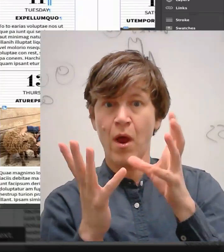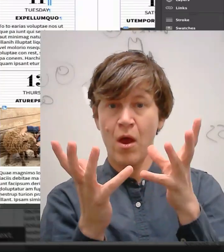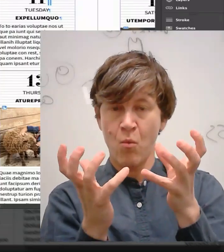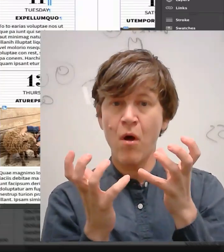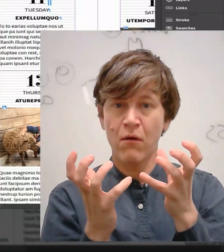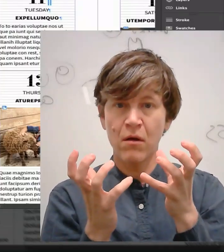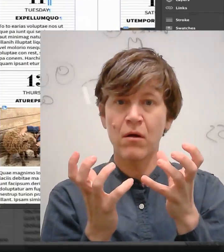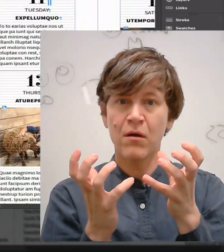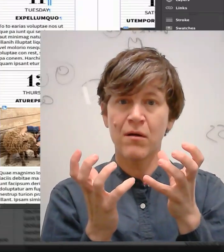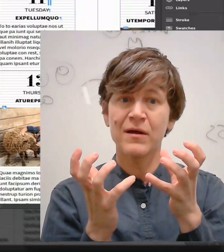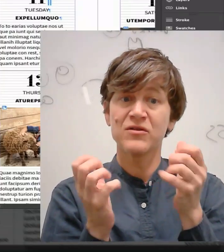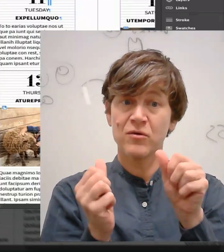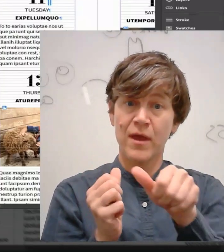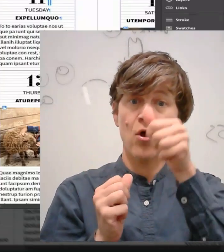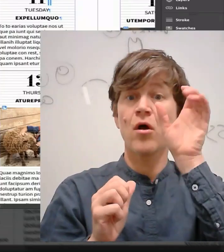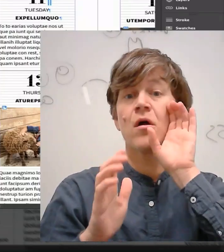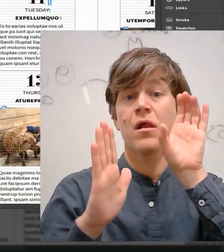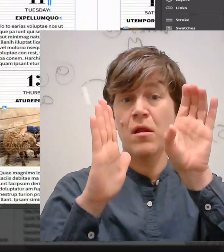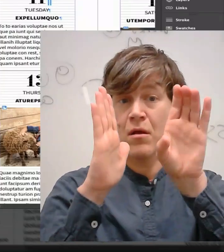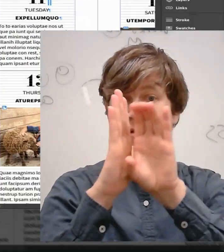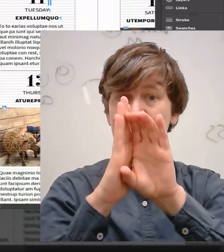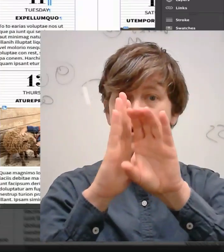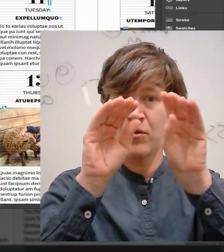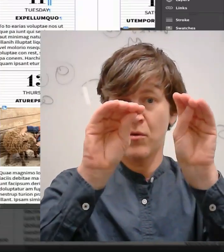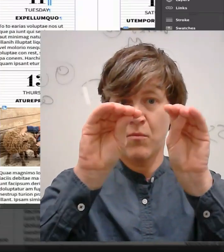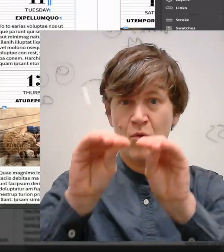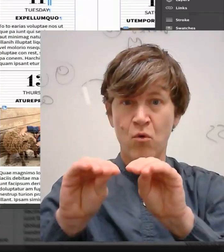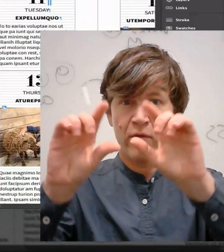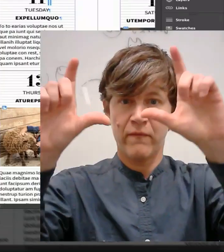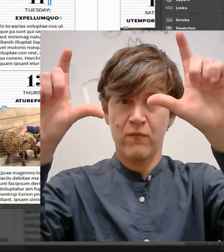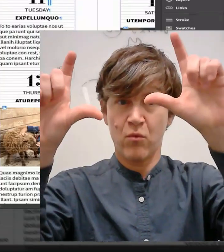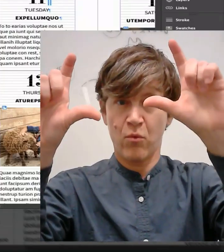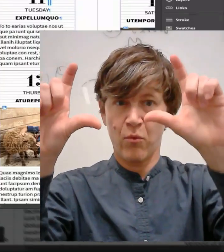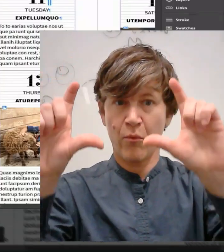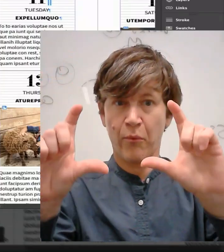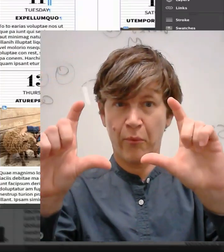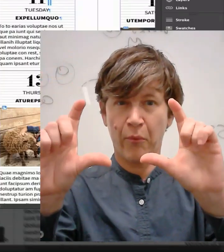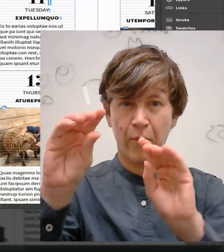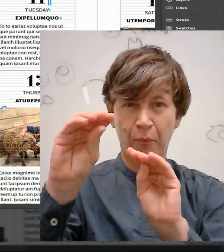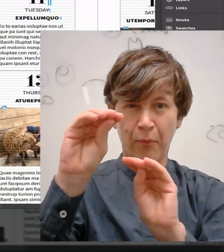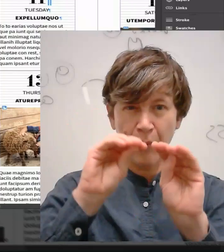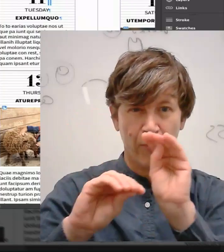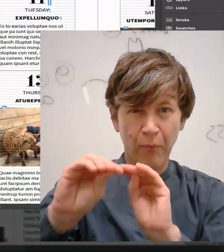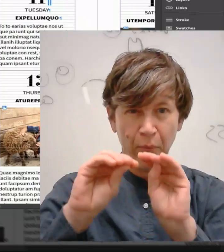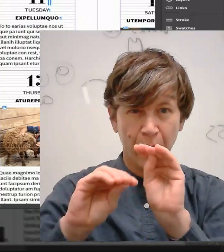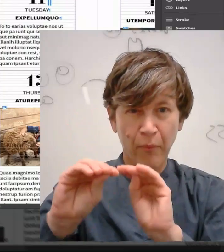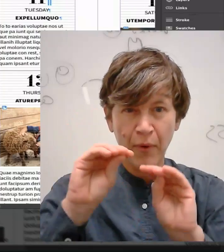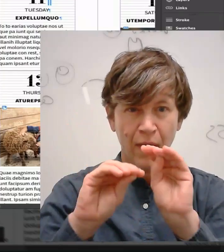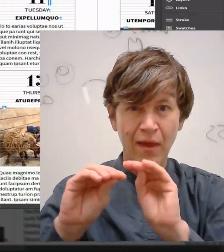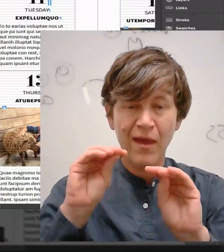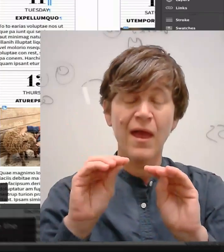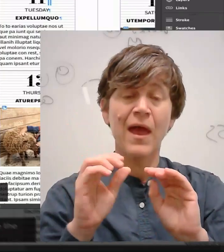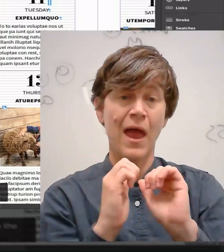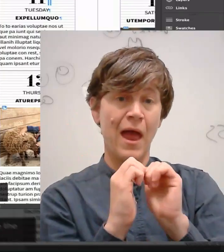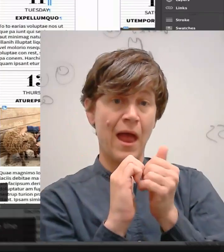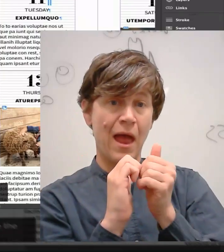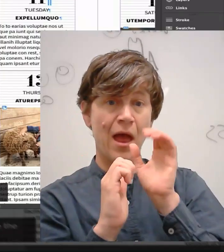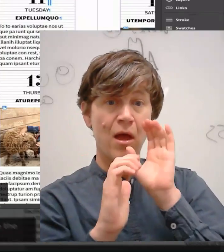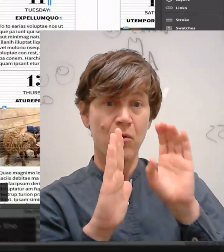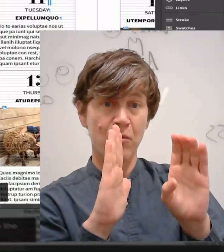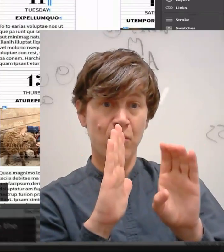the text. I'll pull it down in this case. The way I'm editing these images,